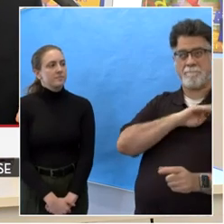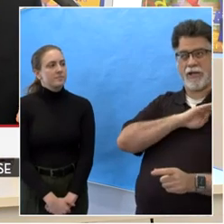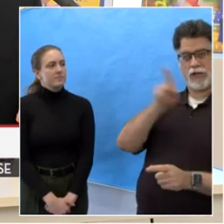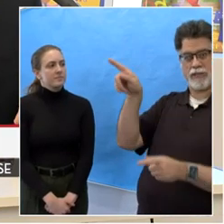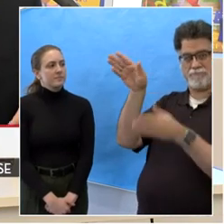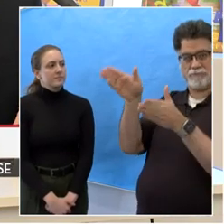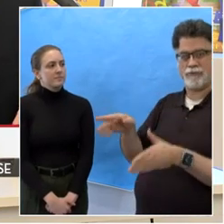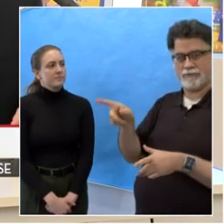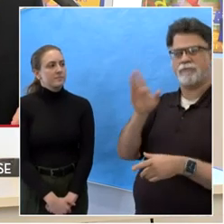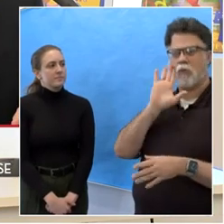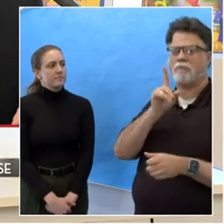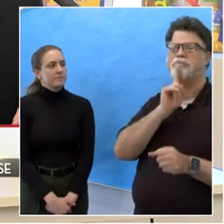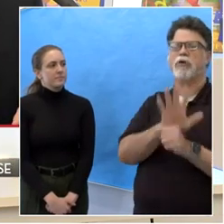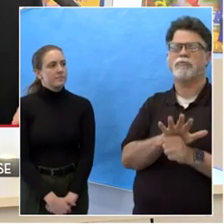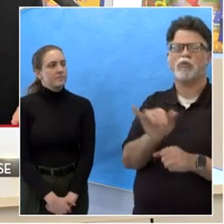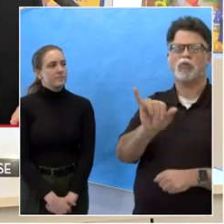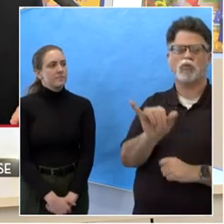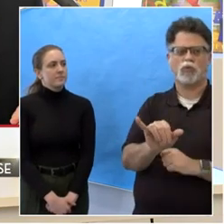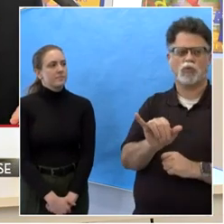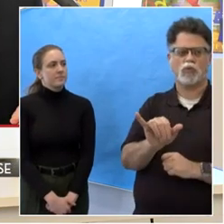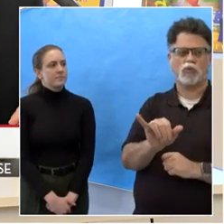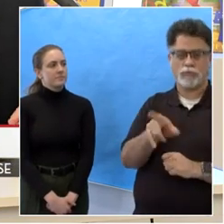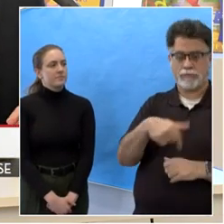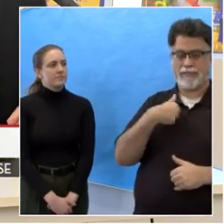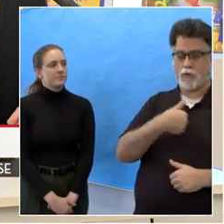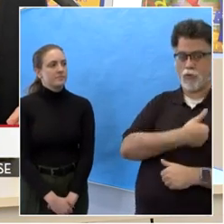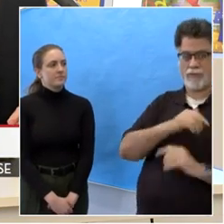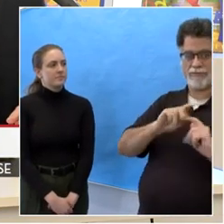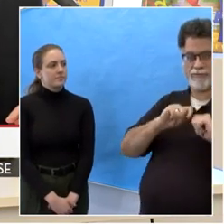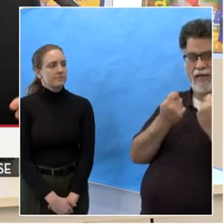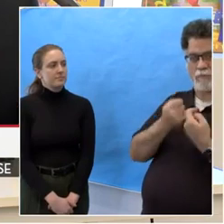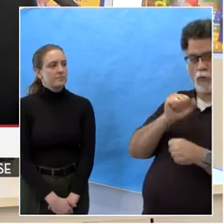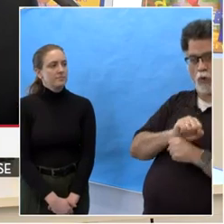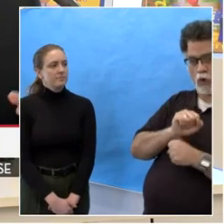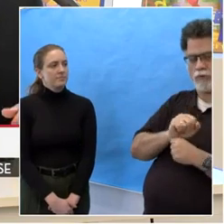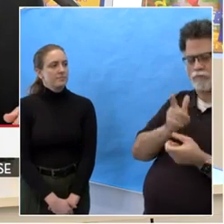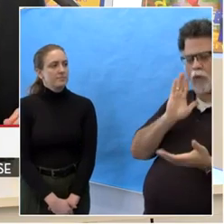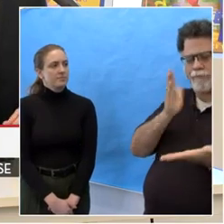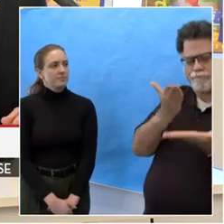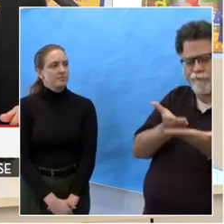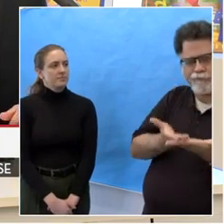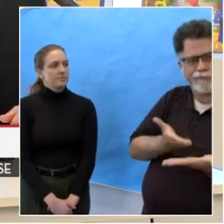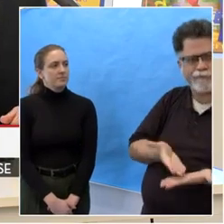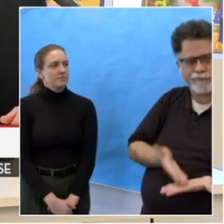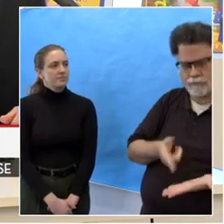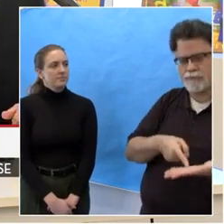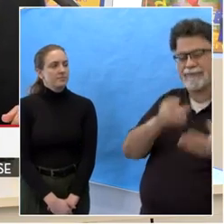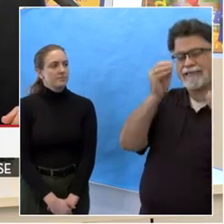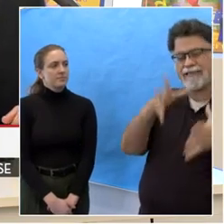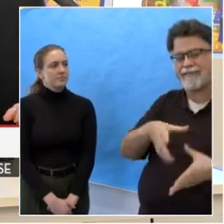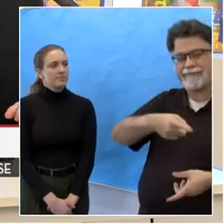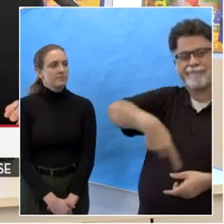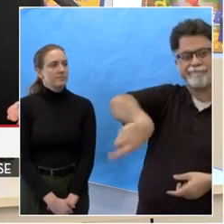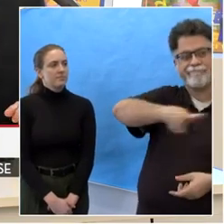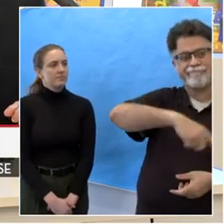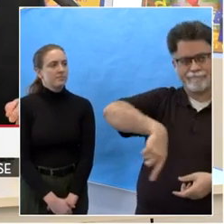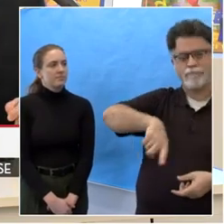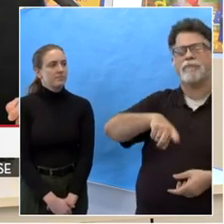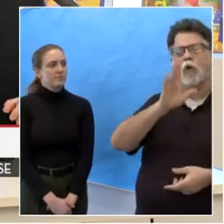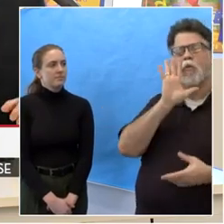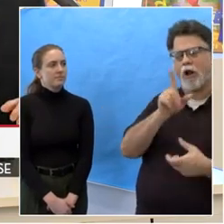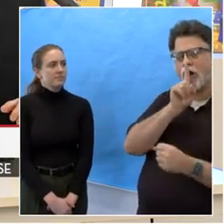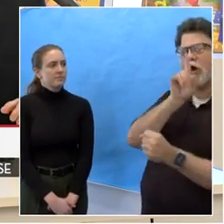of the task force, the incredible commitment of our educators like Janelle has got to